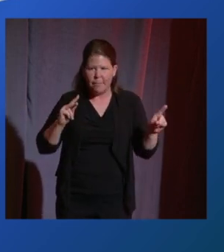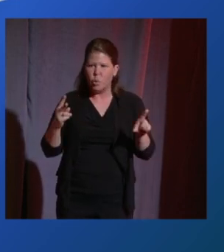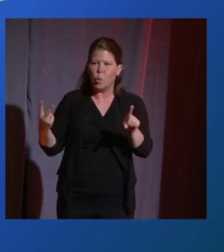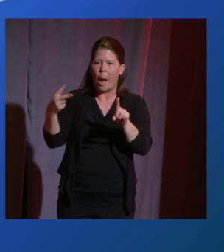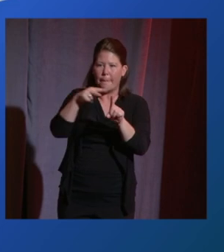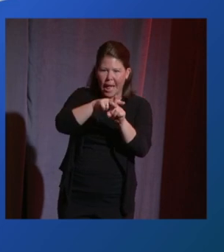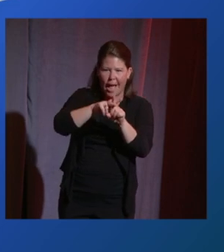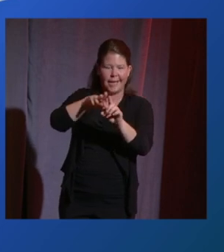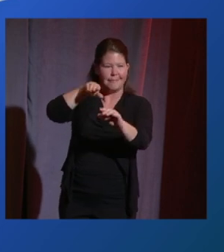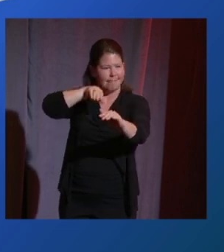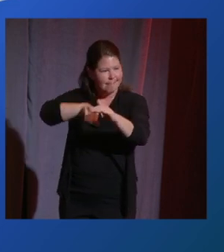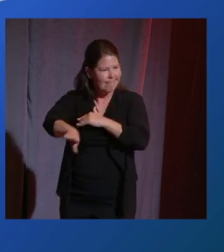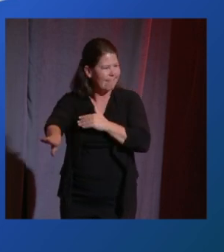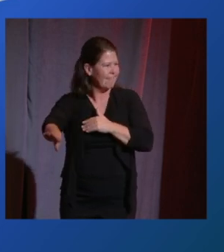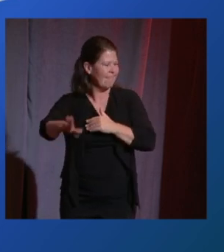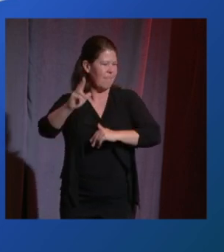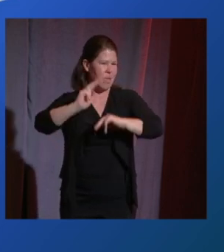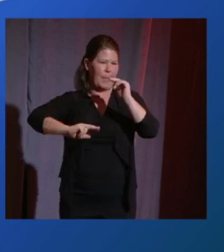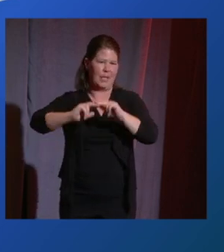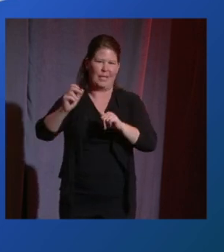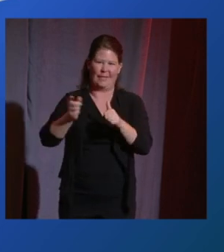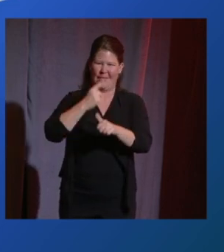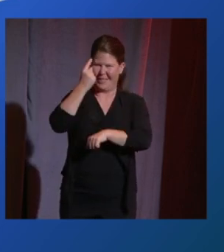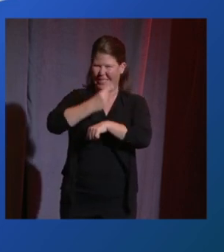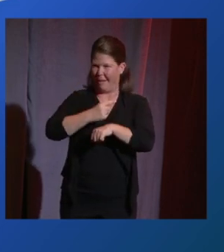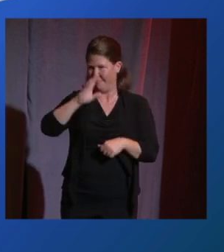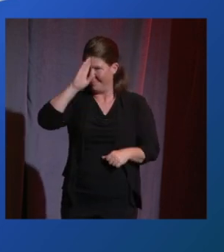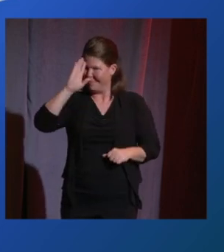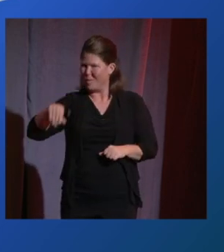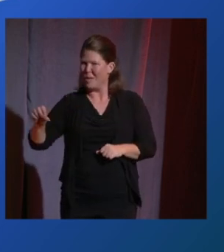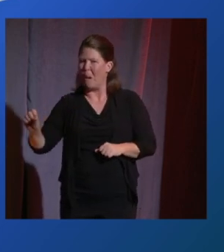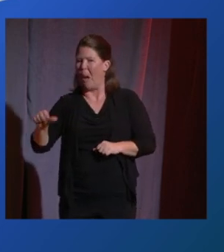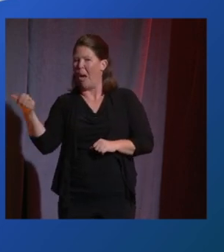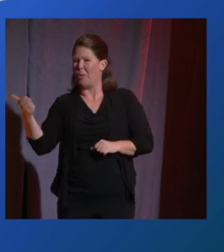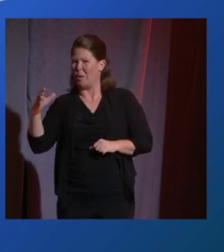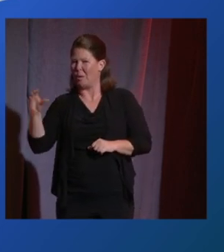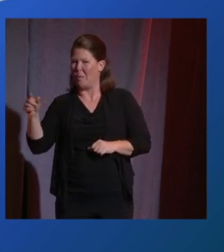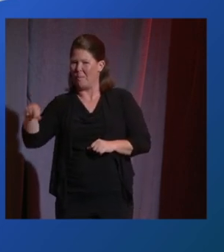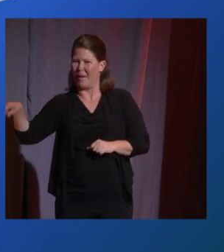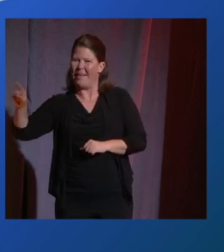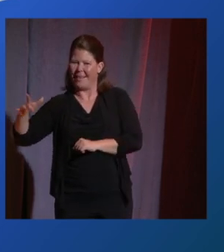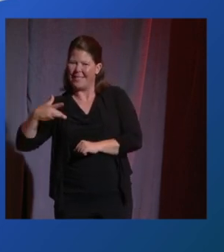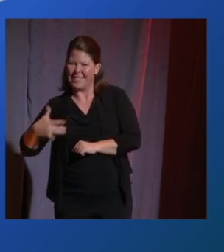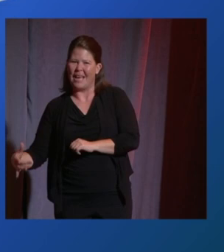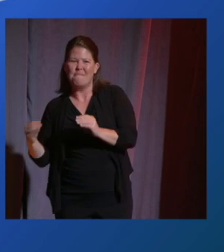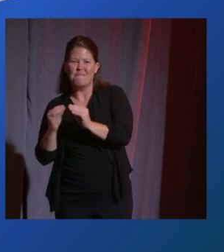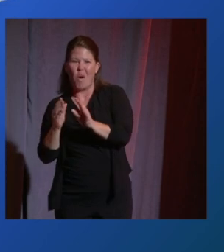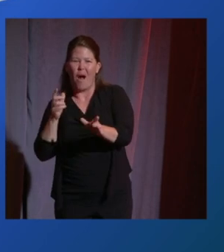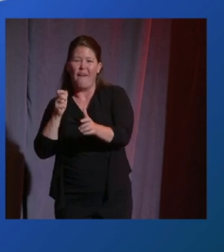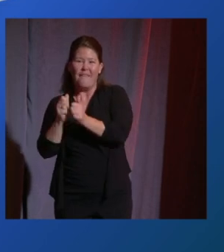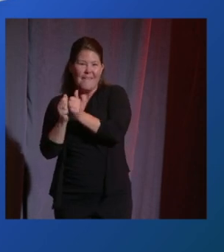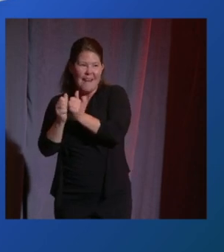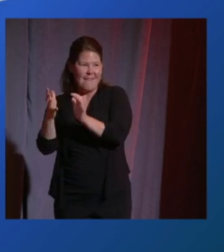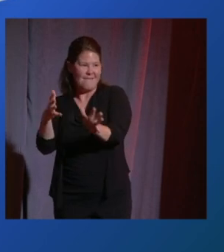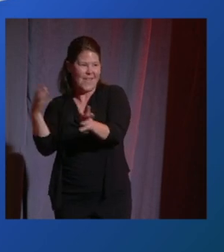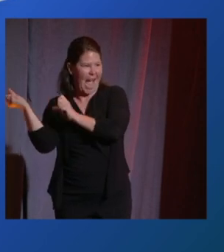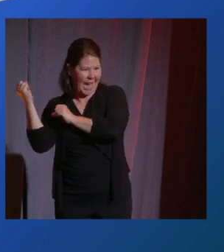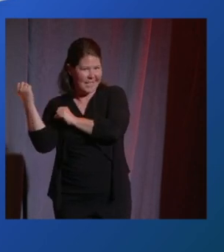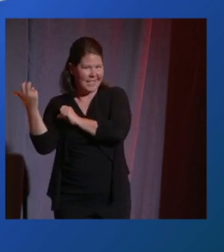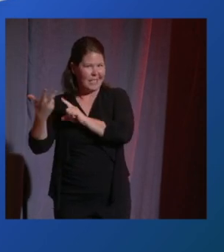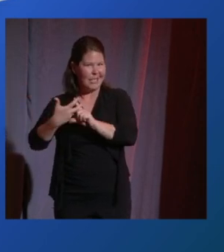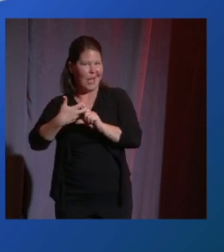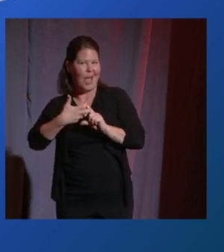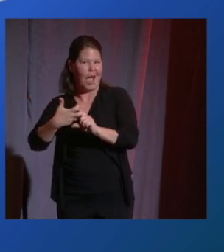timeline because we know that we have a lot of competitors that can do it faster but we also have a lot of benefits in working for NGA as well which we're